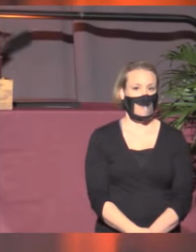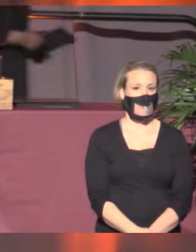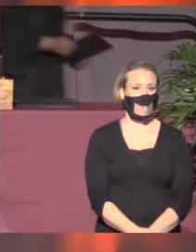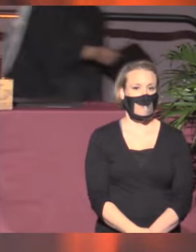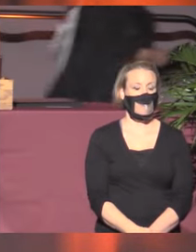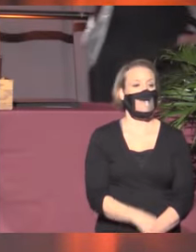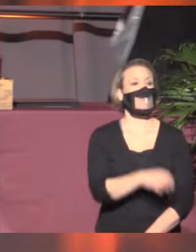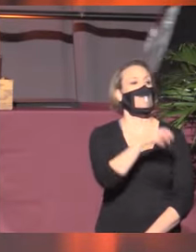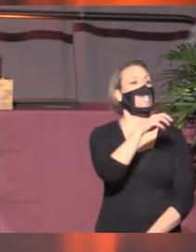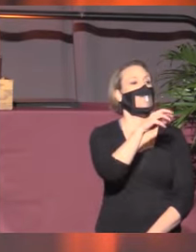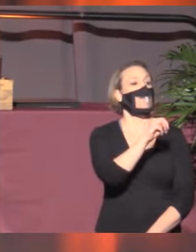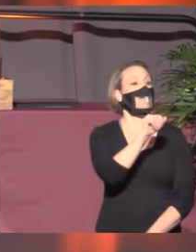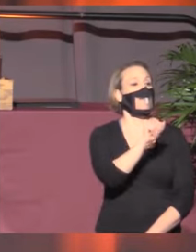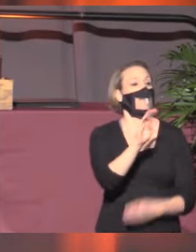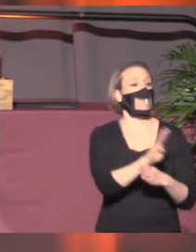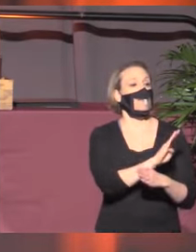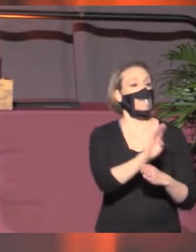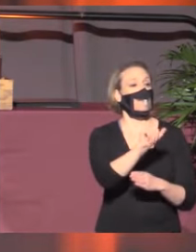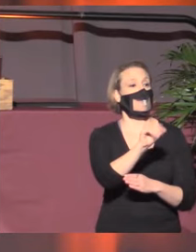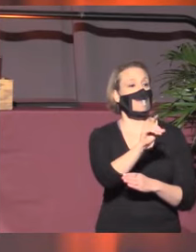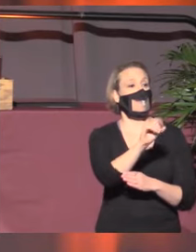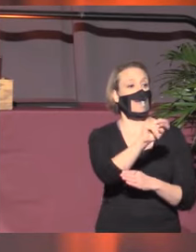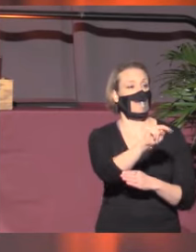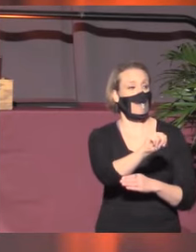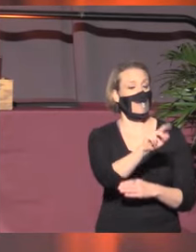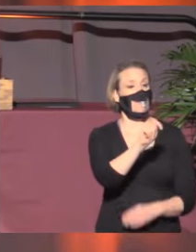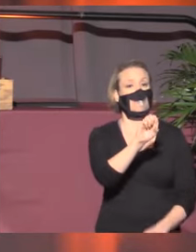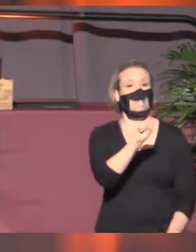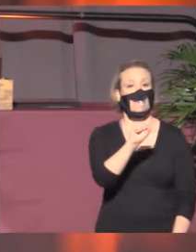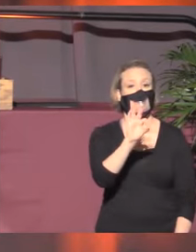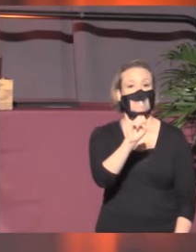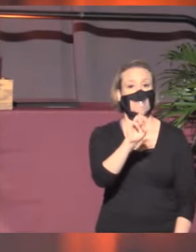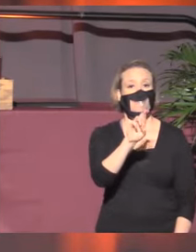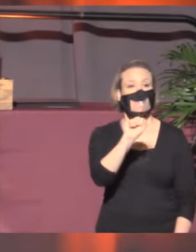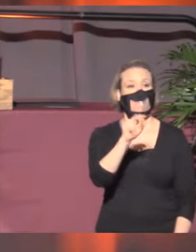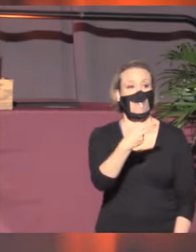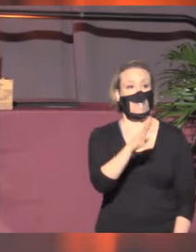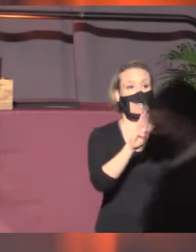Master of Business Administration, Tess Farah Bunker.